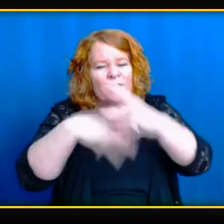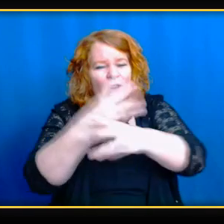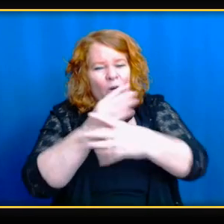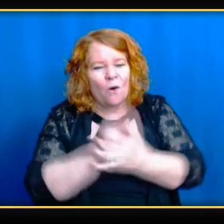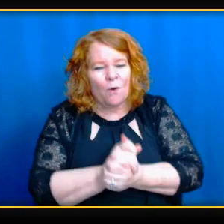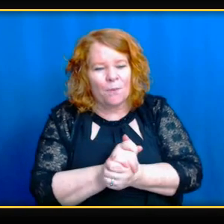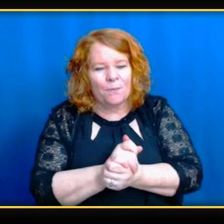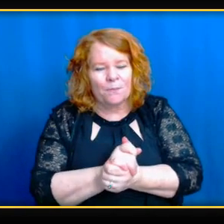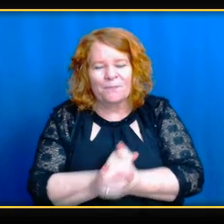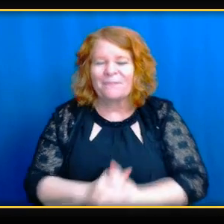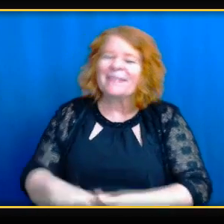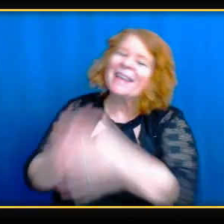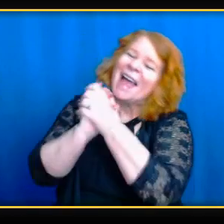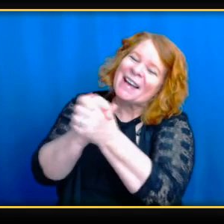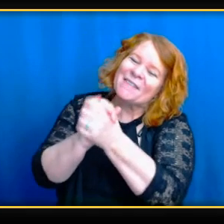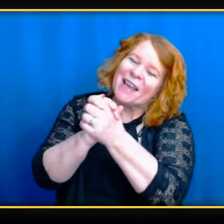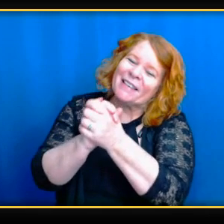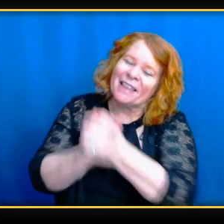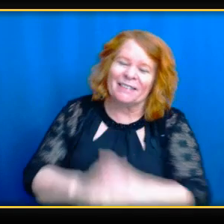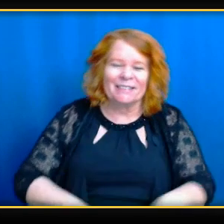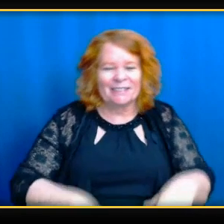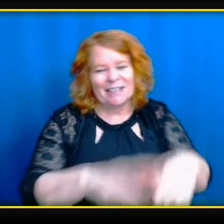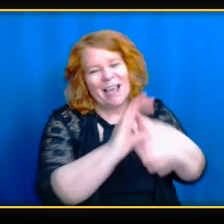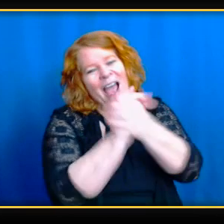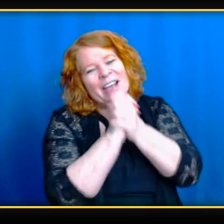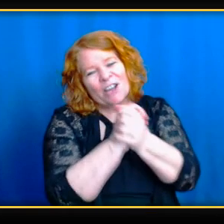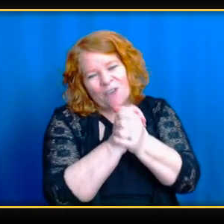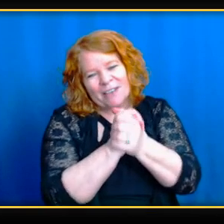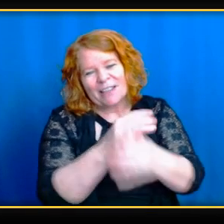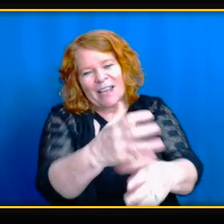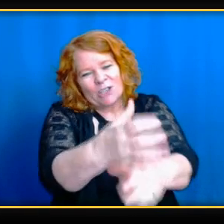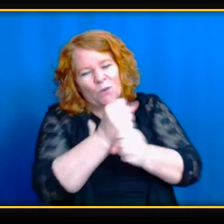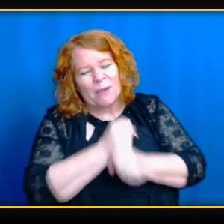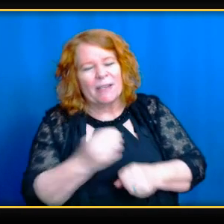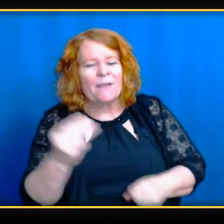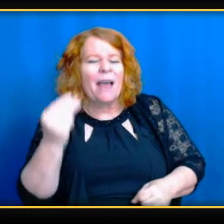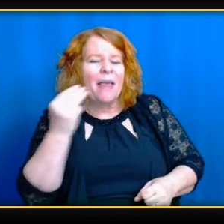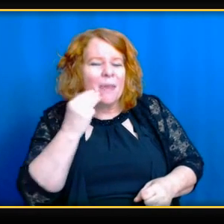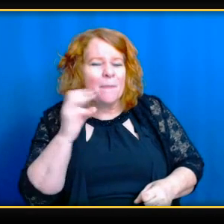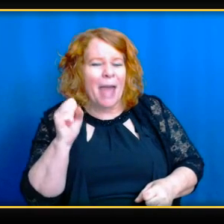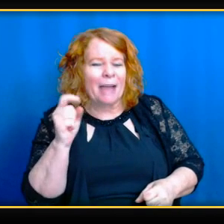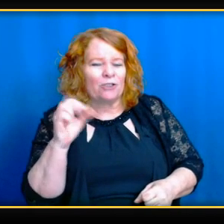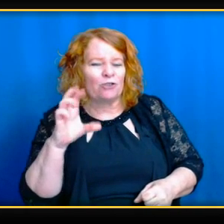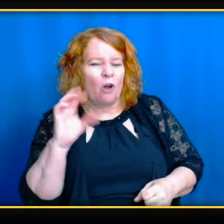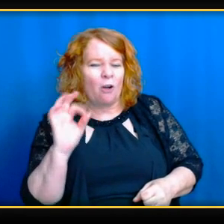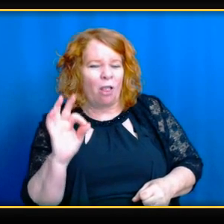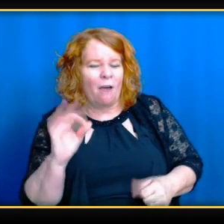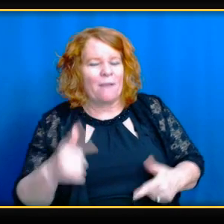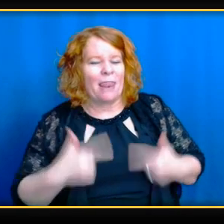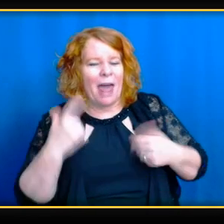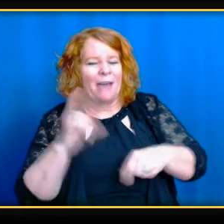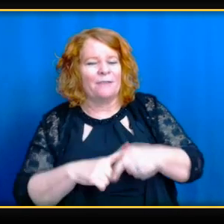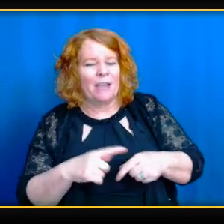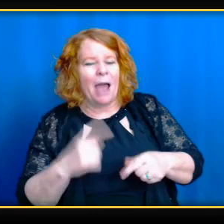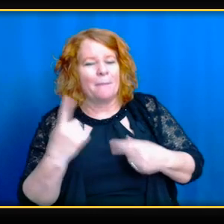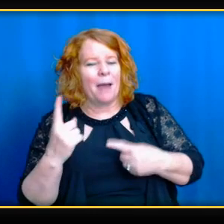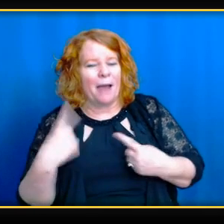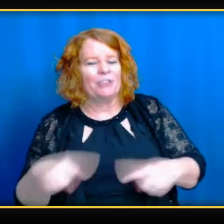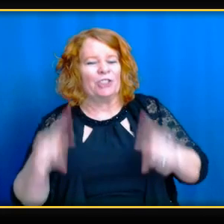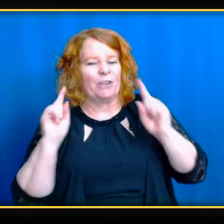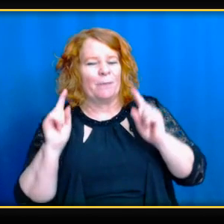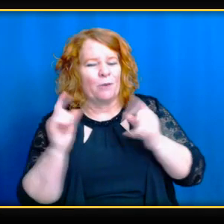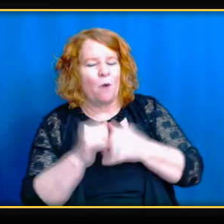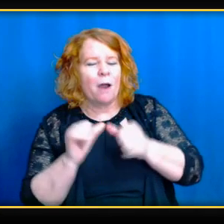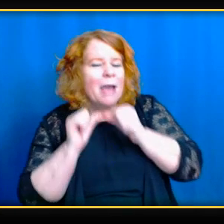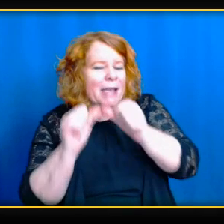Congratulations. Congratulations on receiving the Max Starkloff Lifetime Achievement Award. Keep pushing, keep